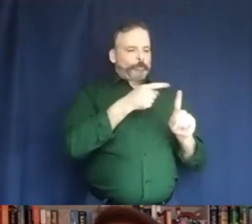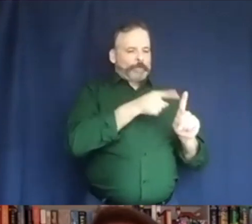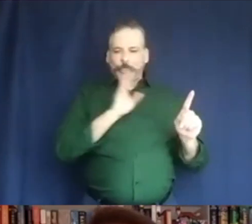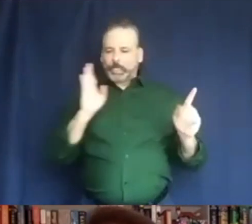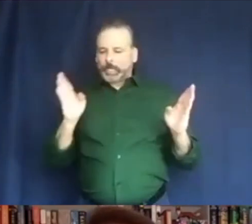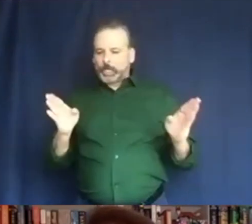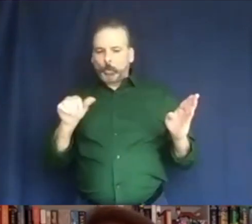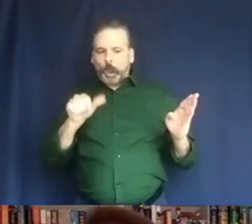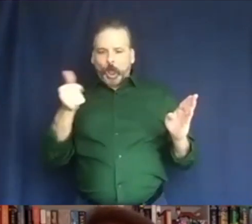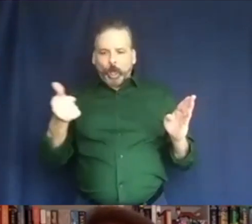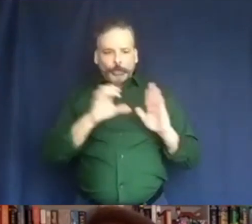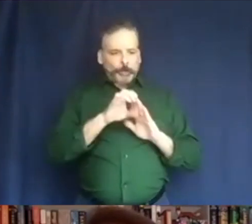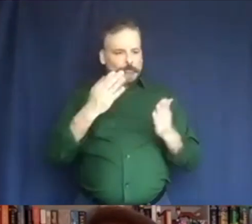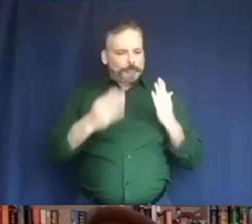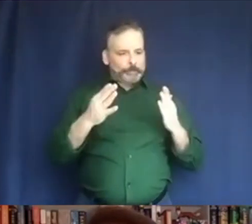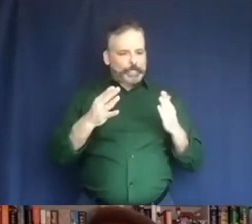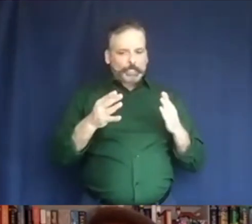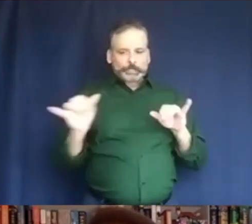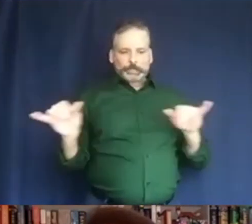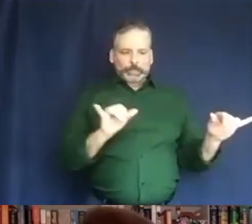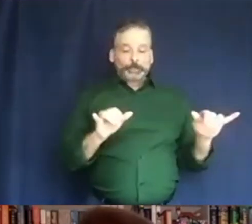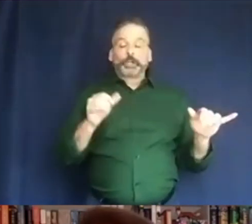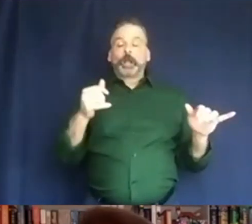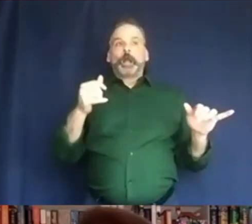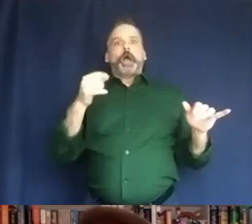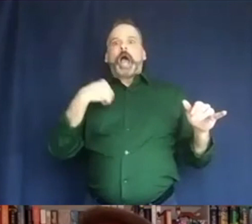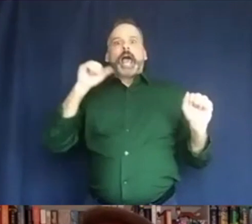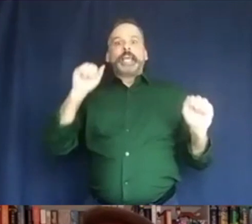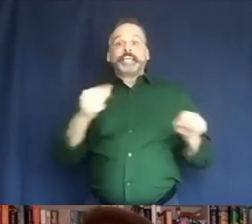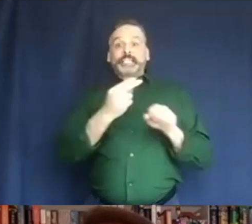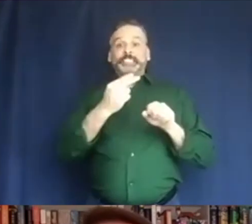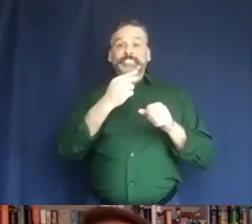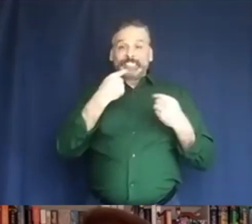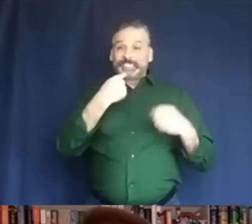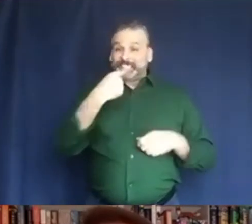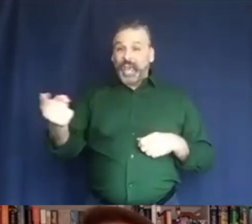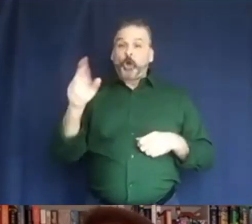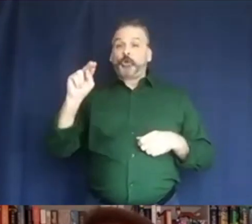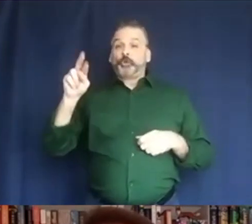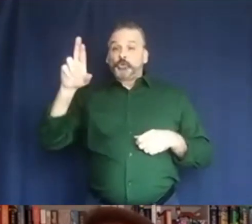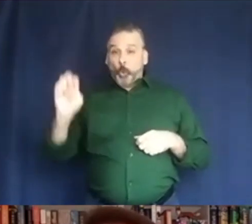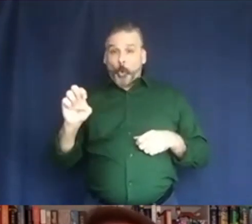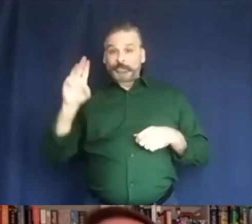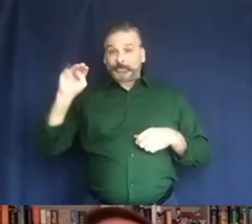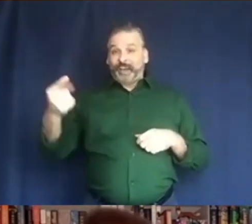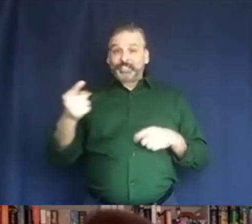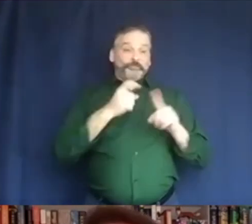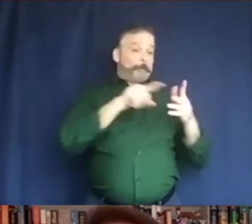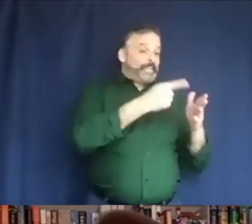tell the story of Norse mythology from beginning to end using just this one character. So that was the method to my madness.